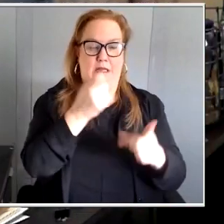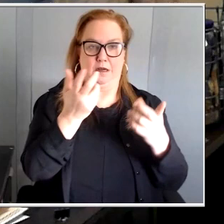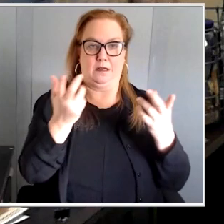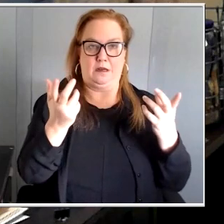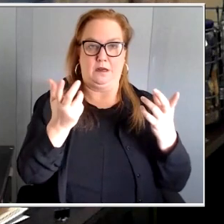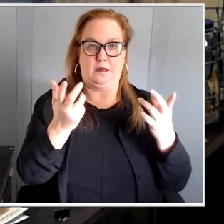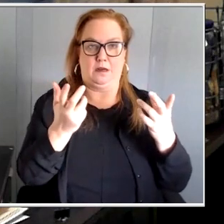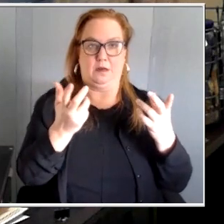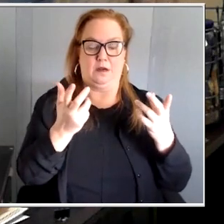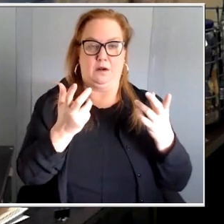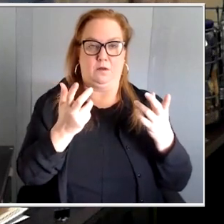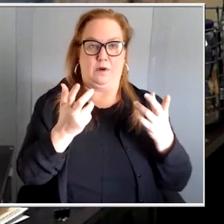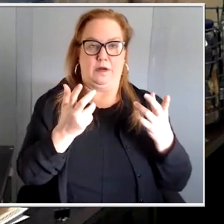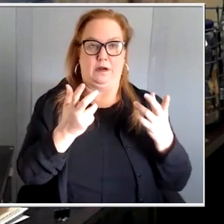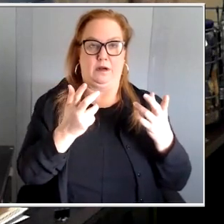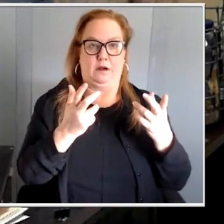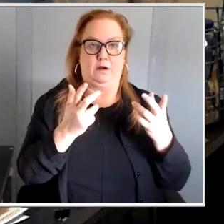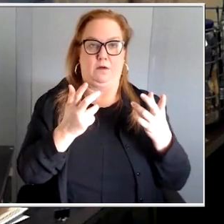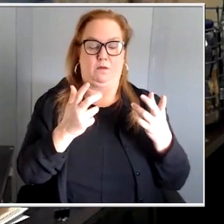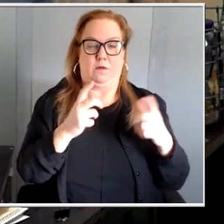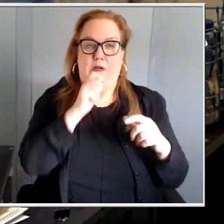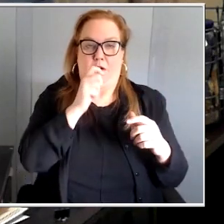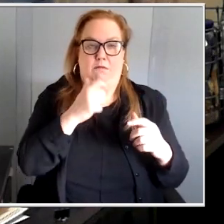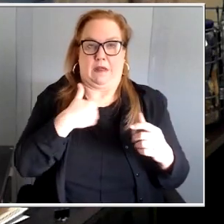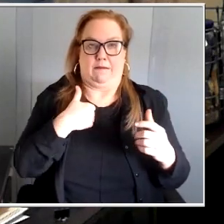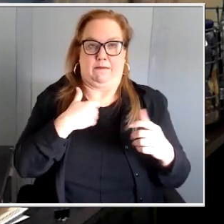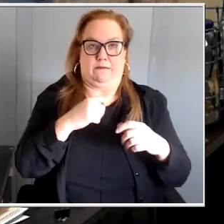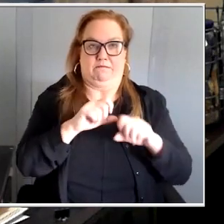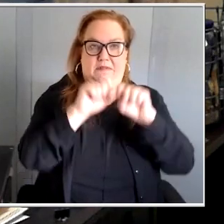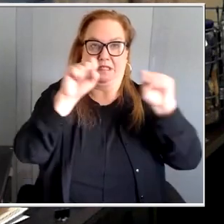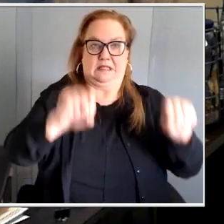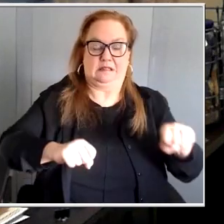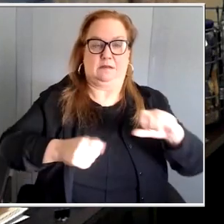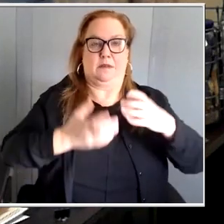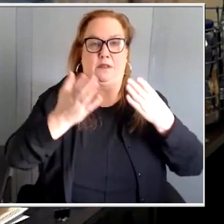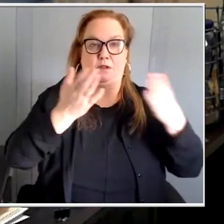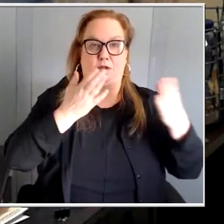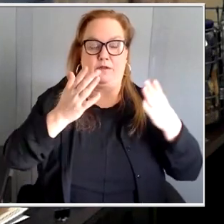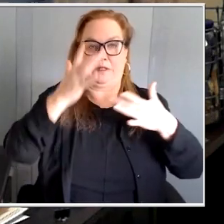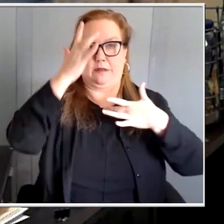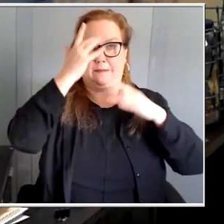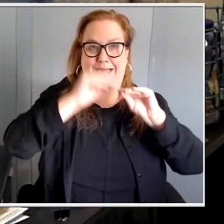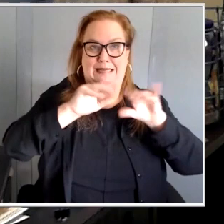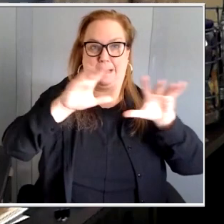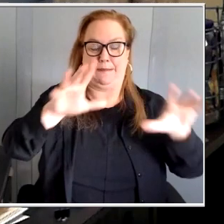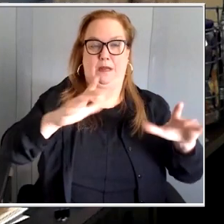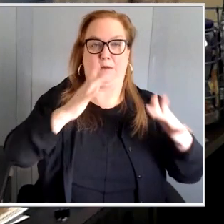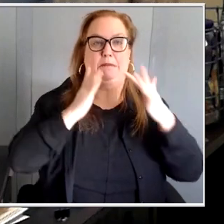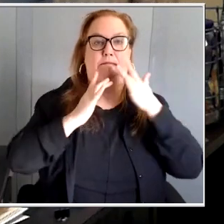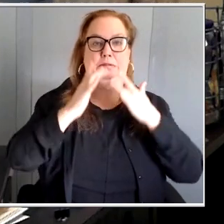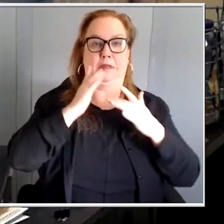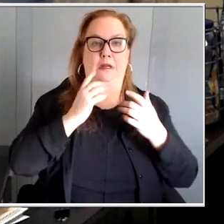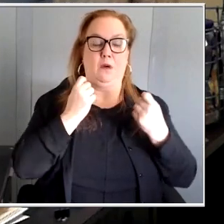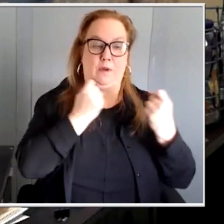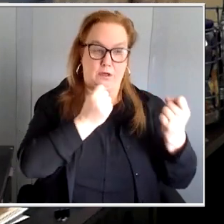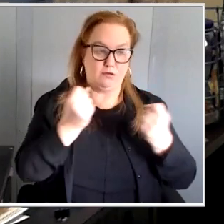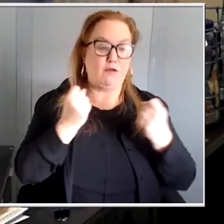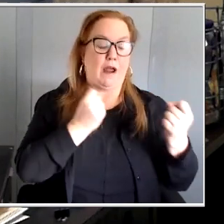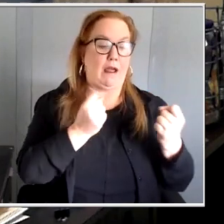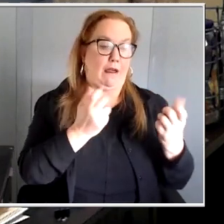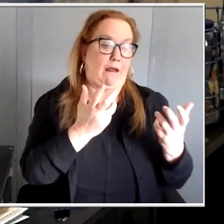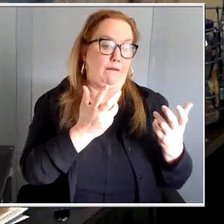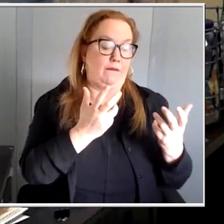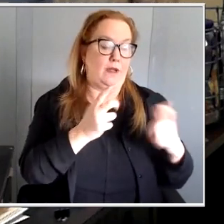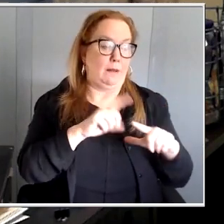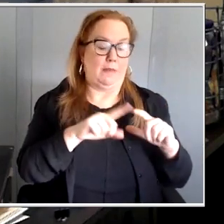a 4-wheeled car that is operating on 3 wheels because of the pandemic. And yes, we can drive with 3 wheels. We're just not